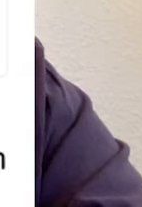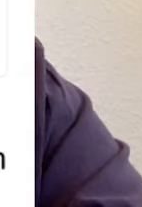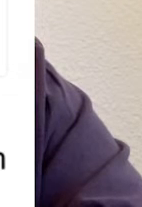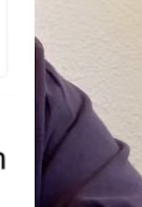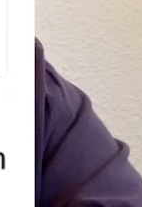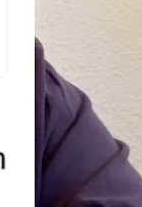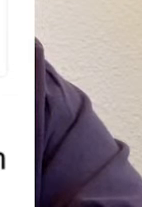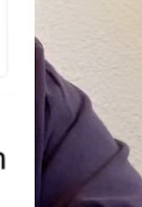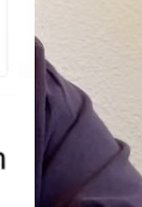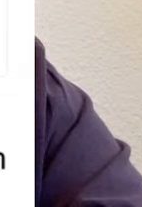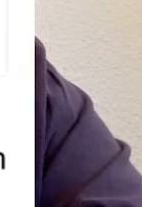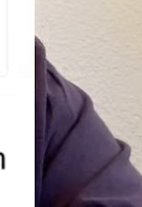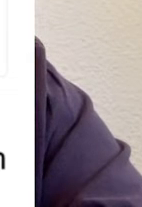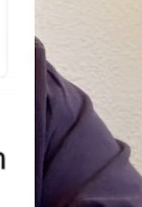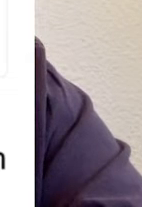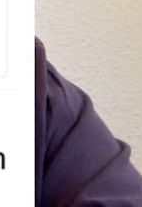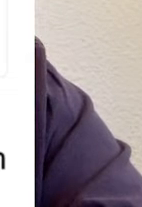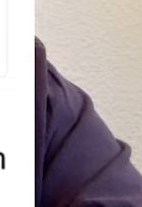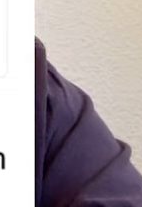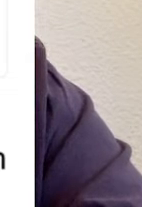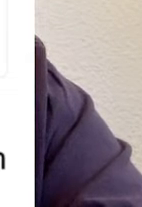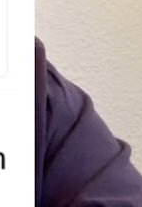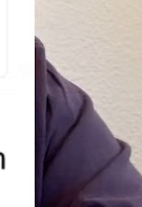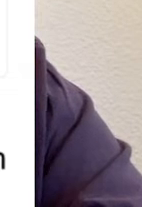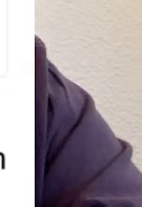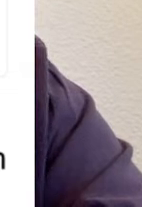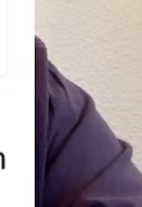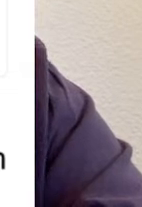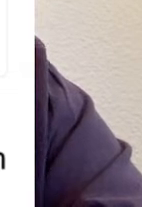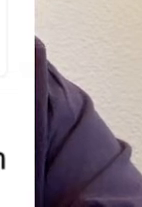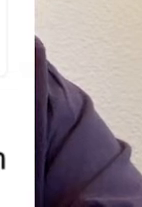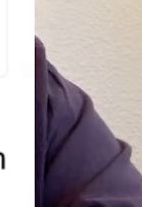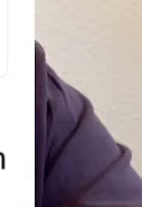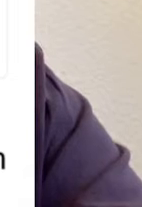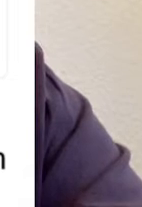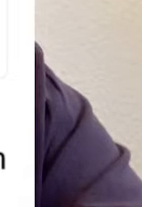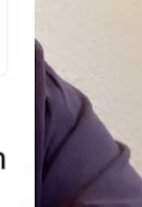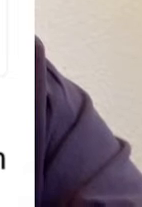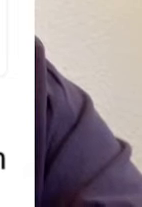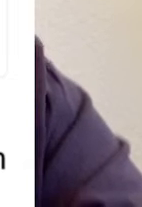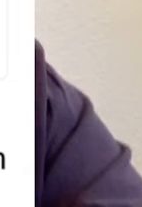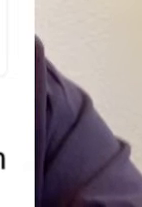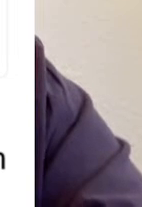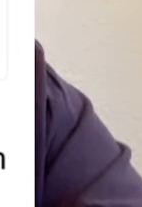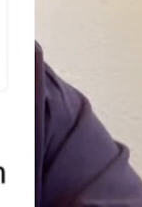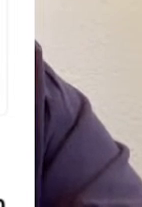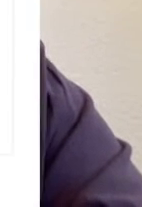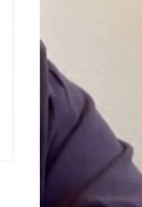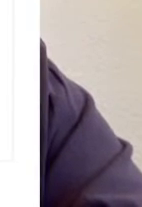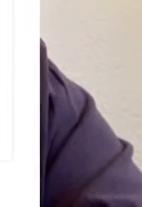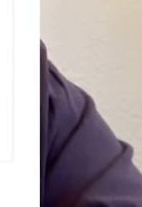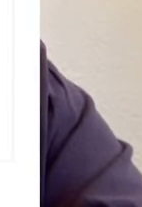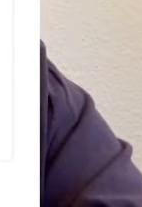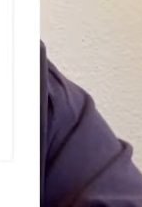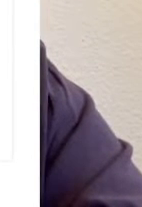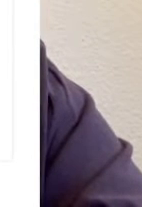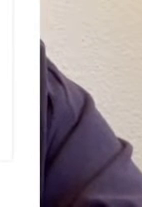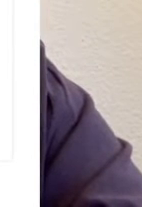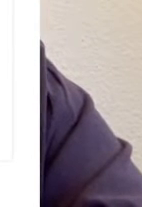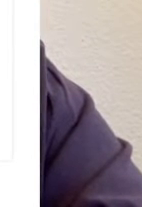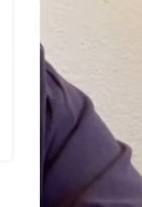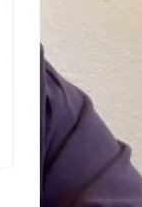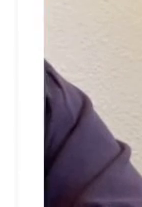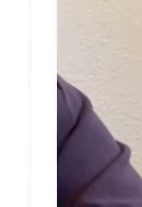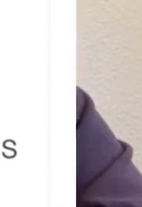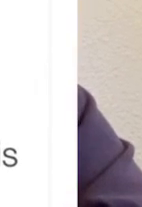first photo is from my trip to the border in 2019, the second from today. Plenty of space to